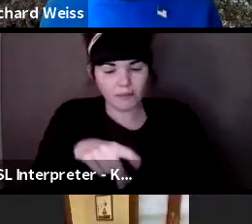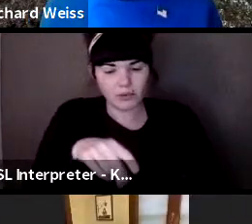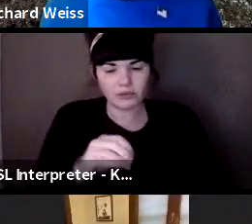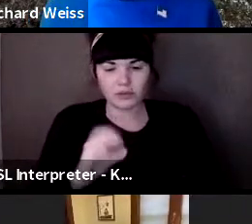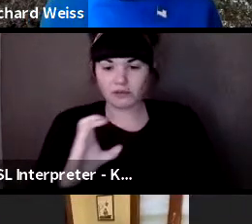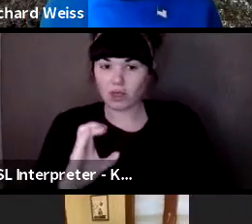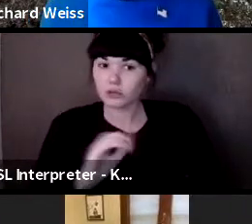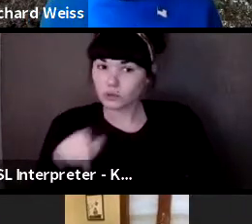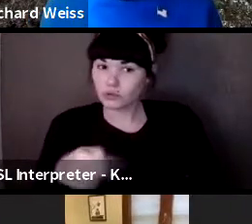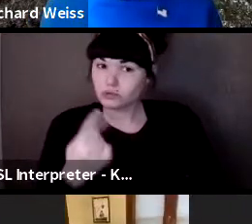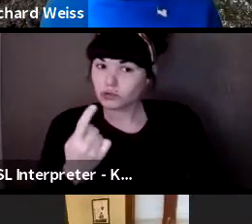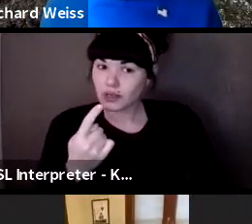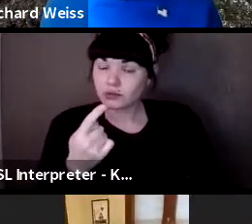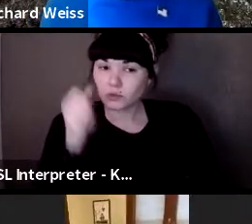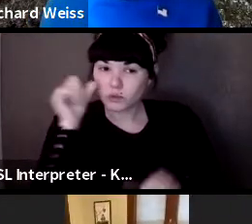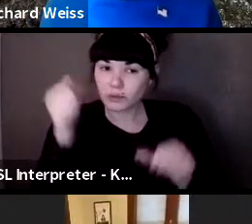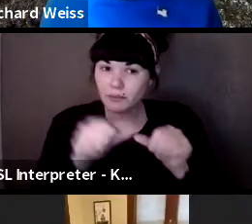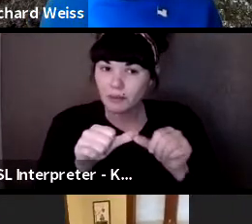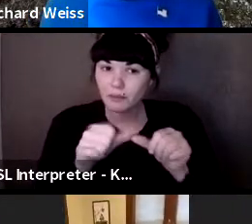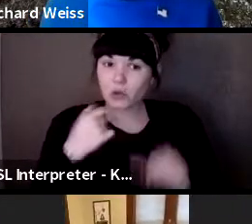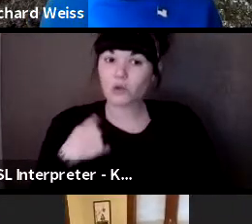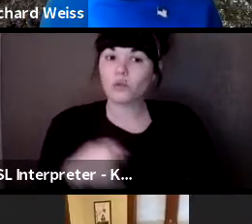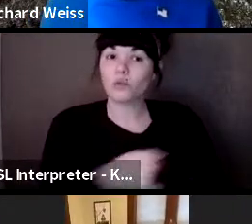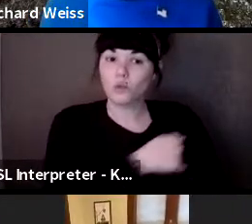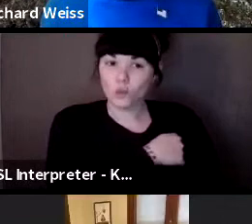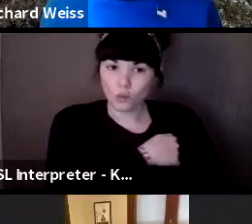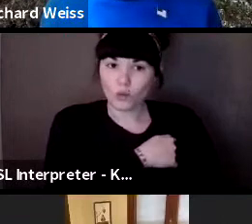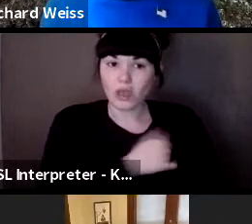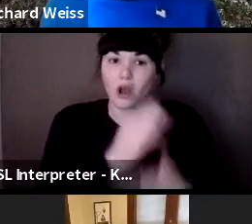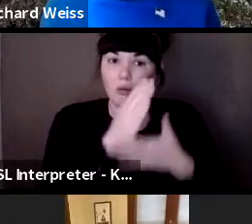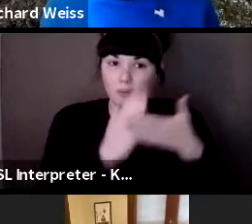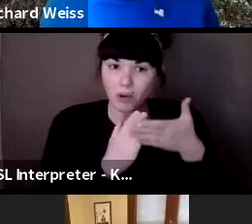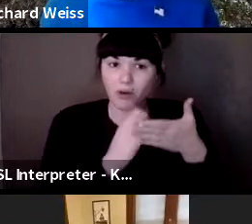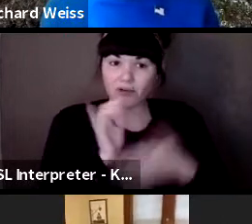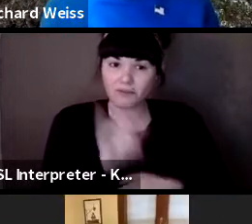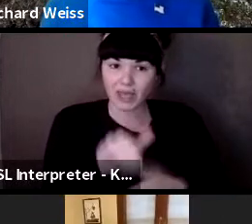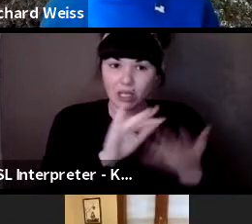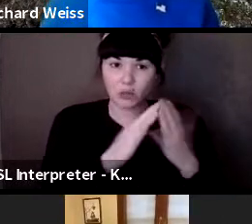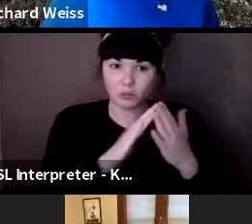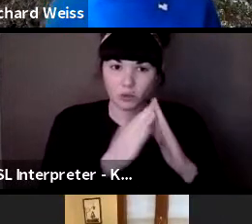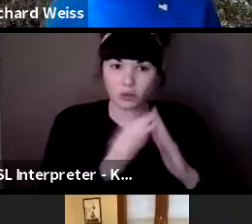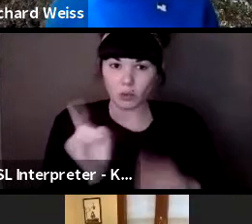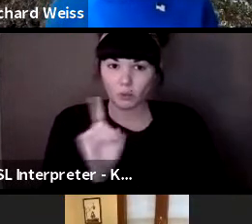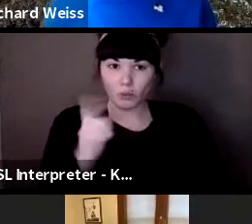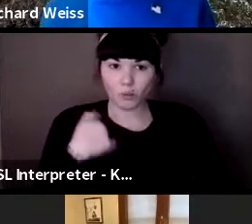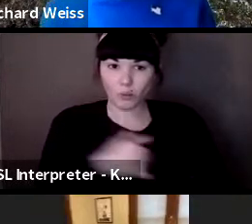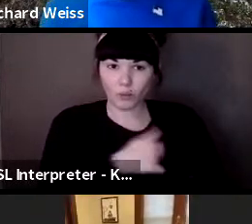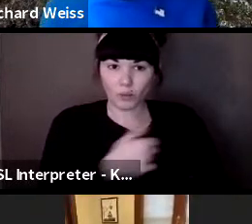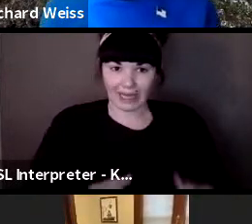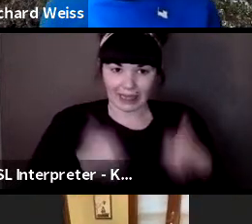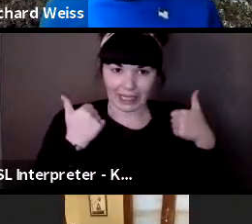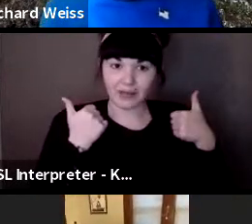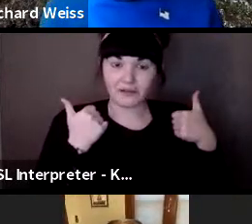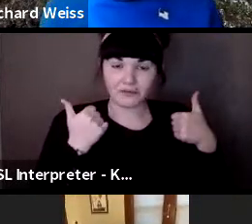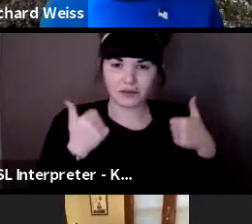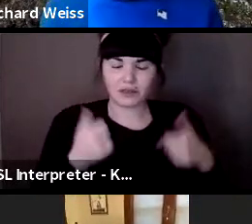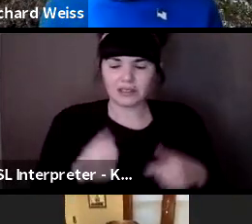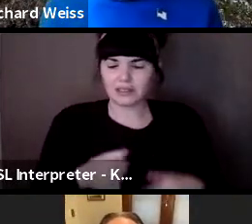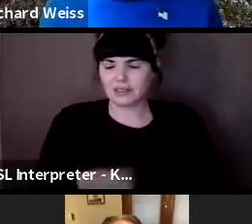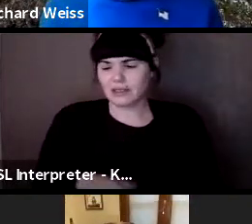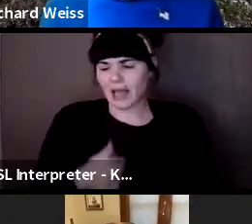we are part of the community that we live in. And I'm afraid of isolation